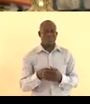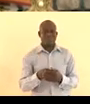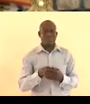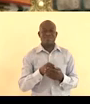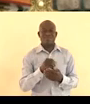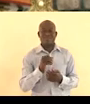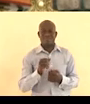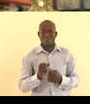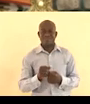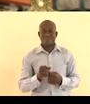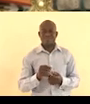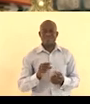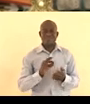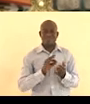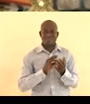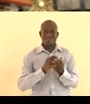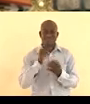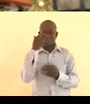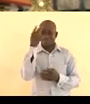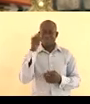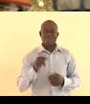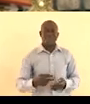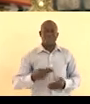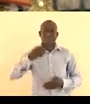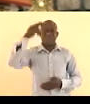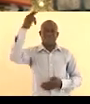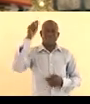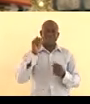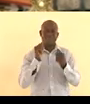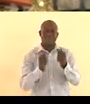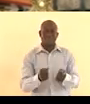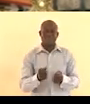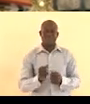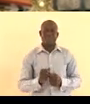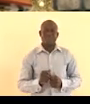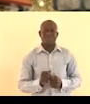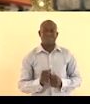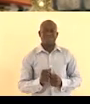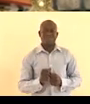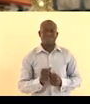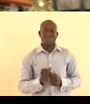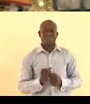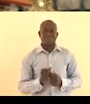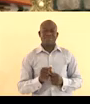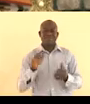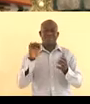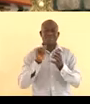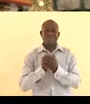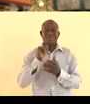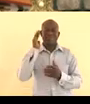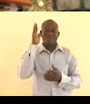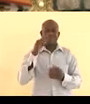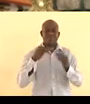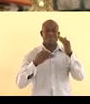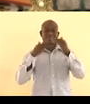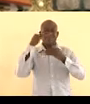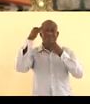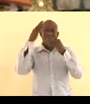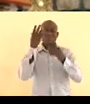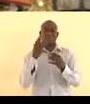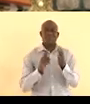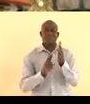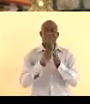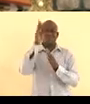nonsense? Seek the higher gifts. Seek the higher gifts that will build up